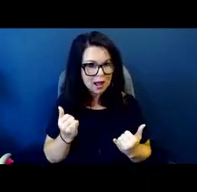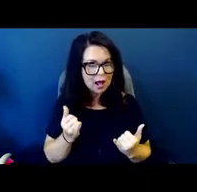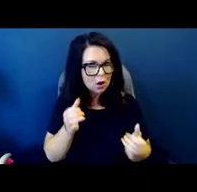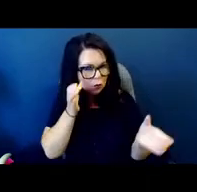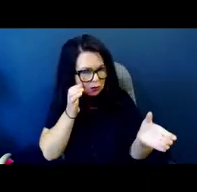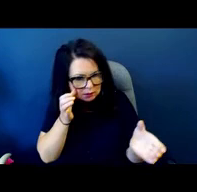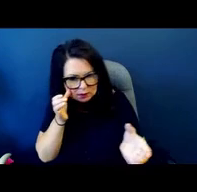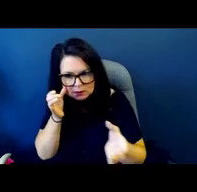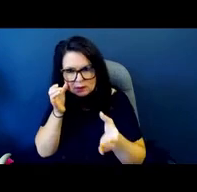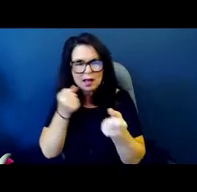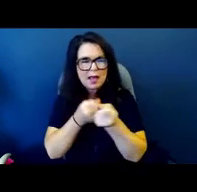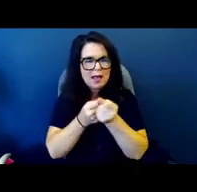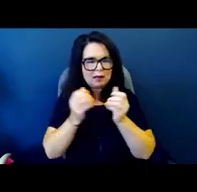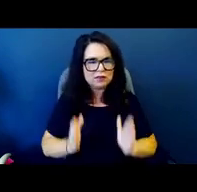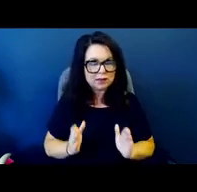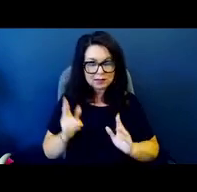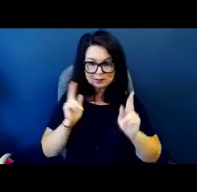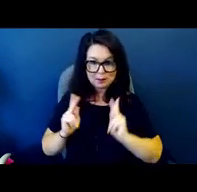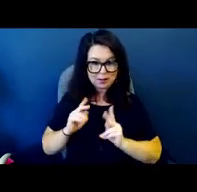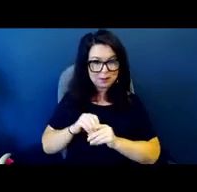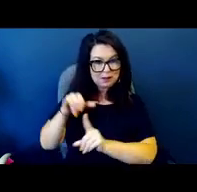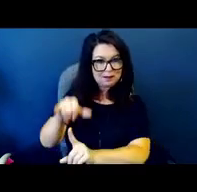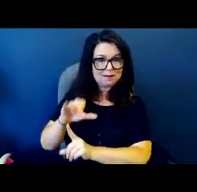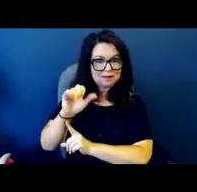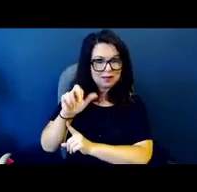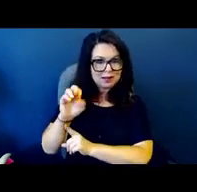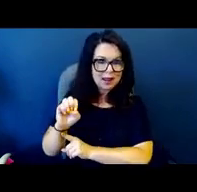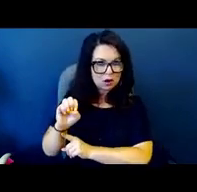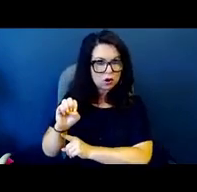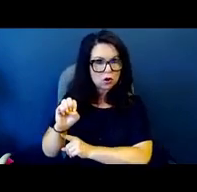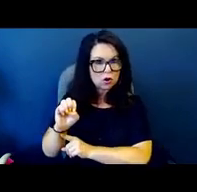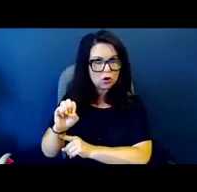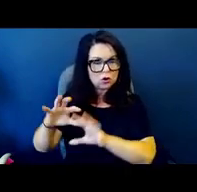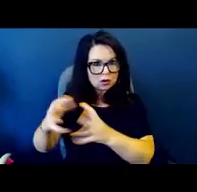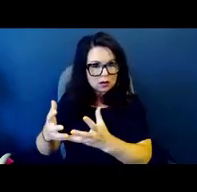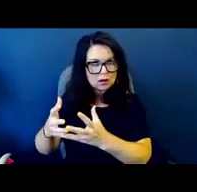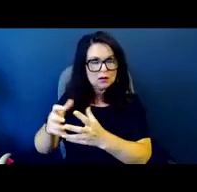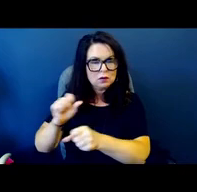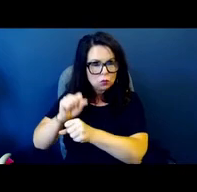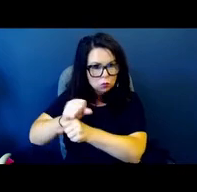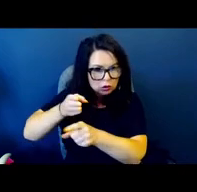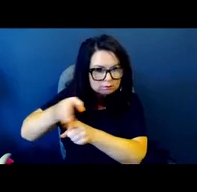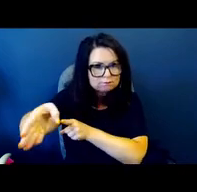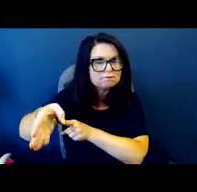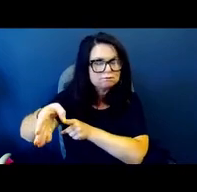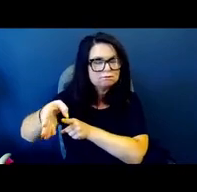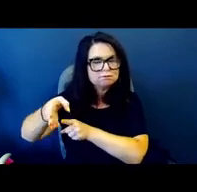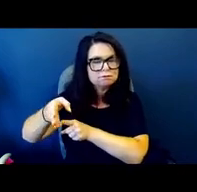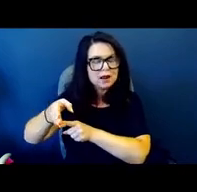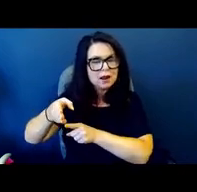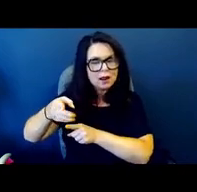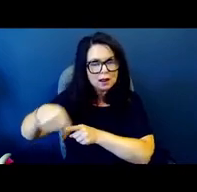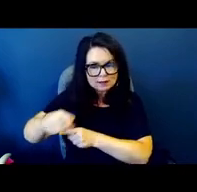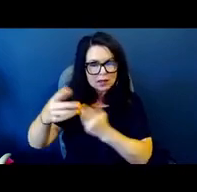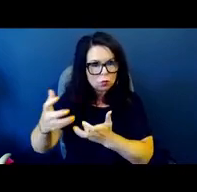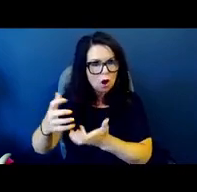people in the care workforce, people who work with me to make sure that I can live my